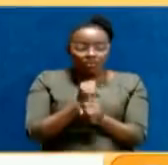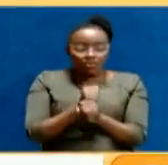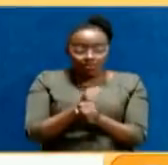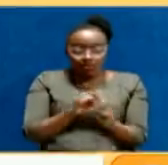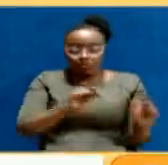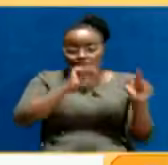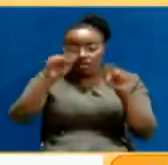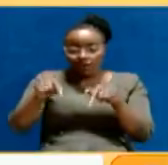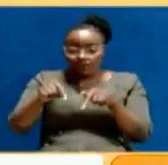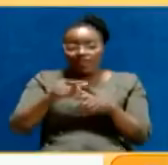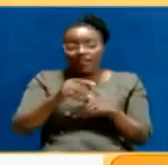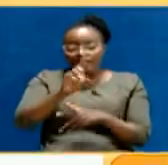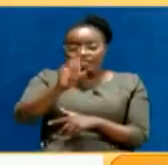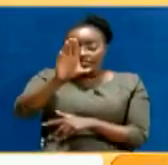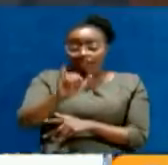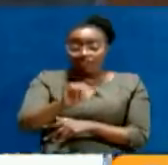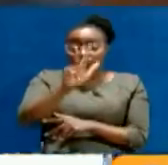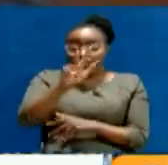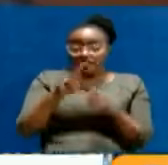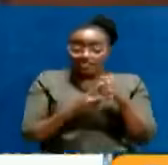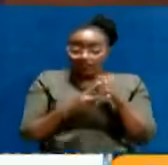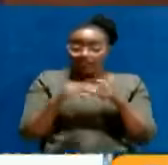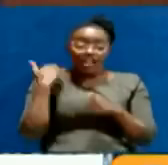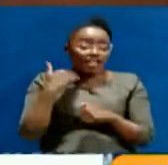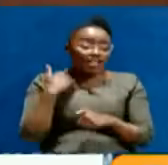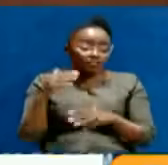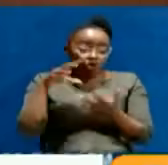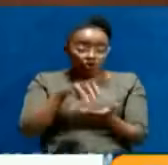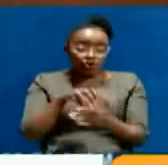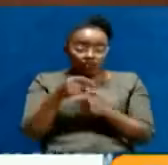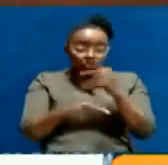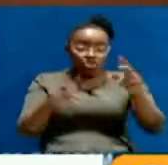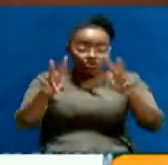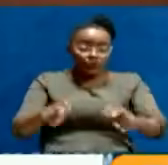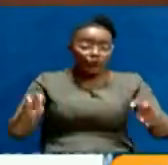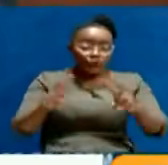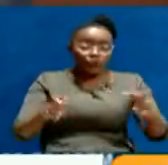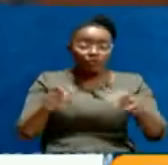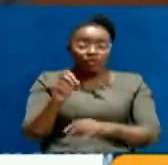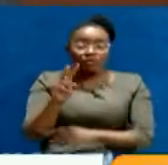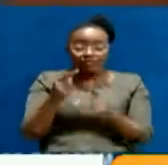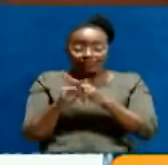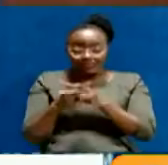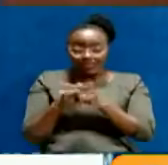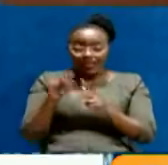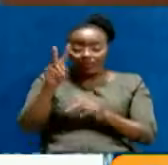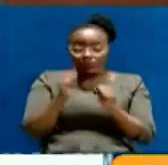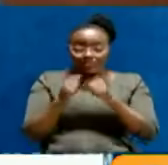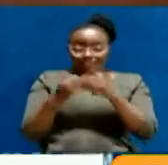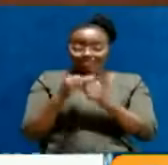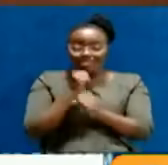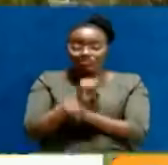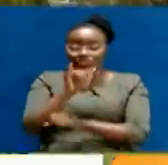before the DCI over some 37 criminal cases under investigation against him since 2018, but had failed to do